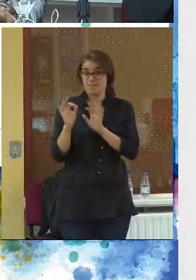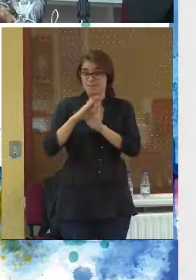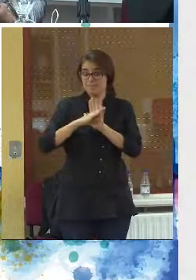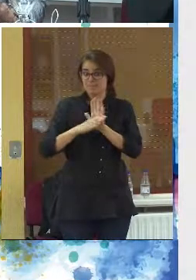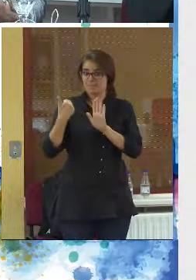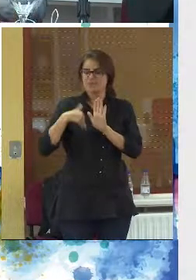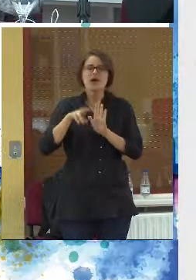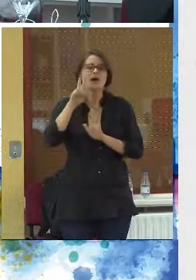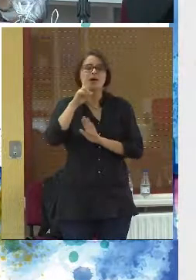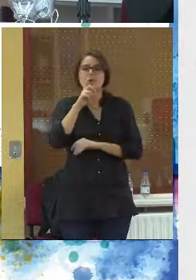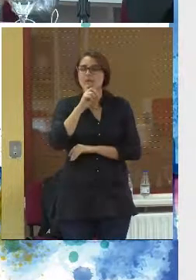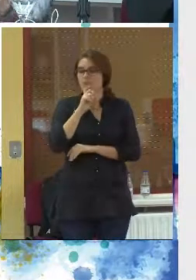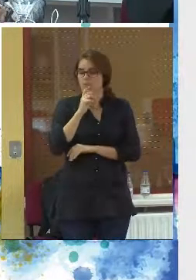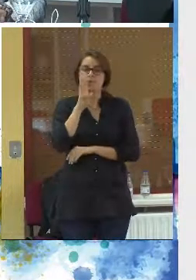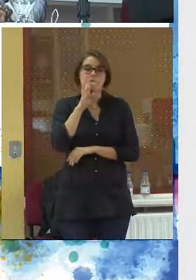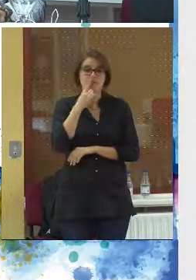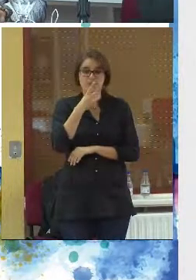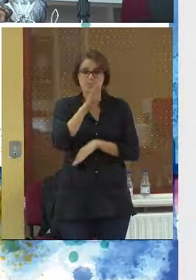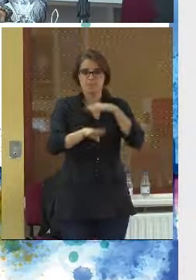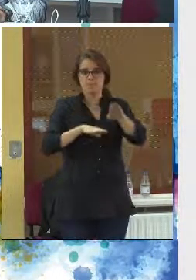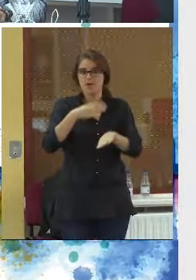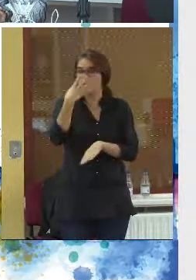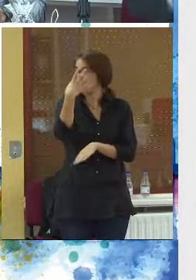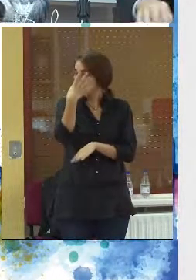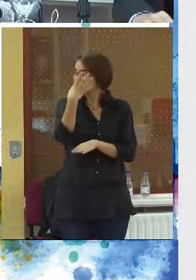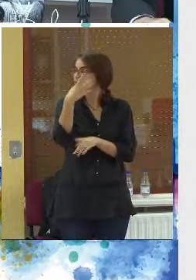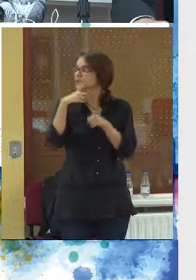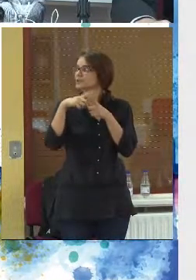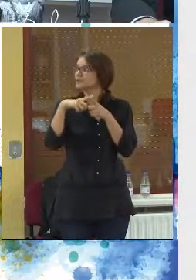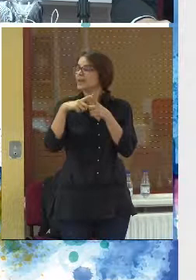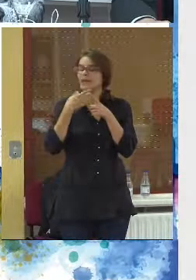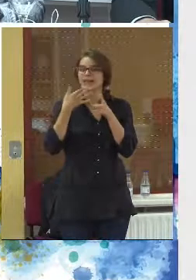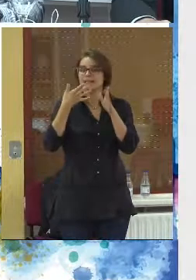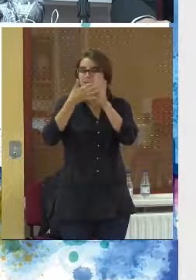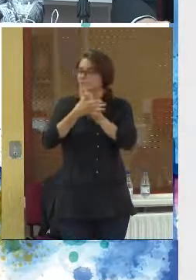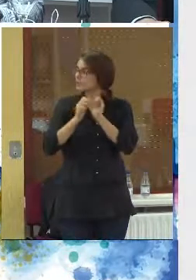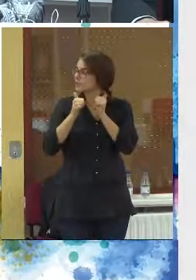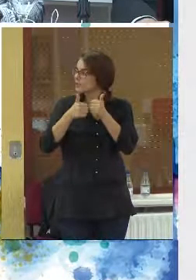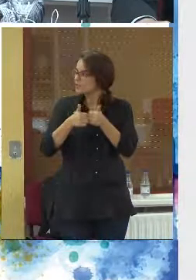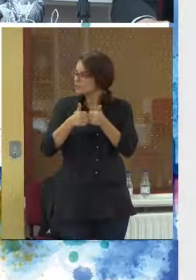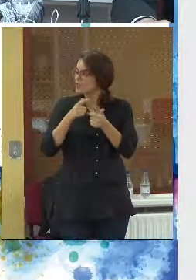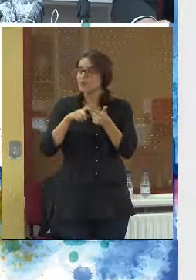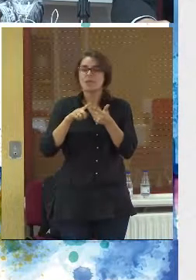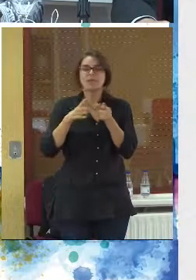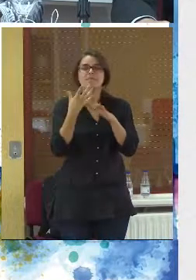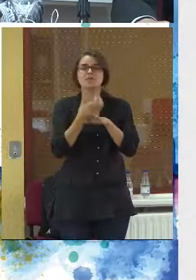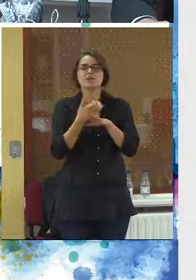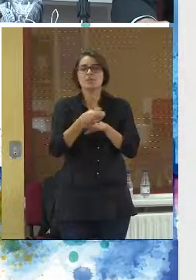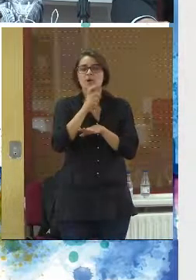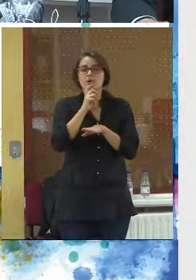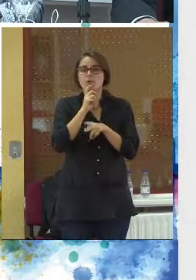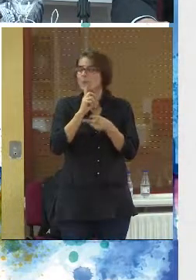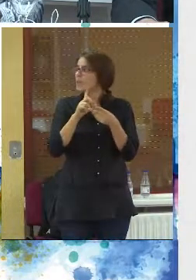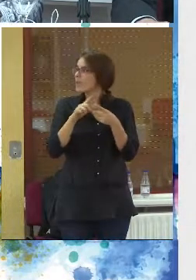this will turn out. For example, you see the image. These are the different steps. Introduction, the steps to make a photocopy. Step number